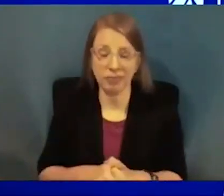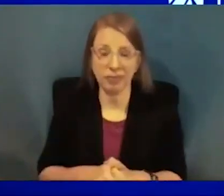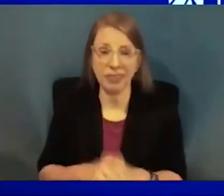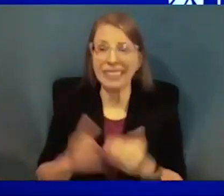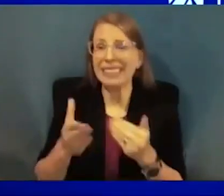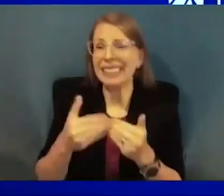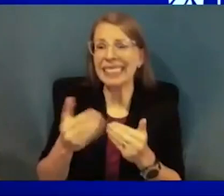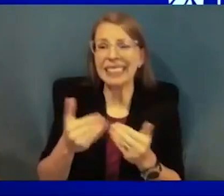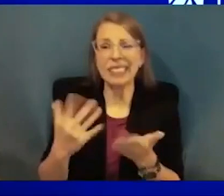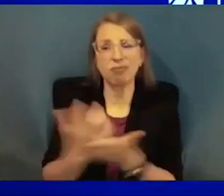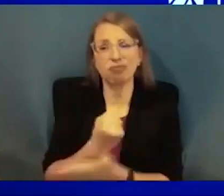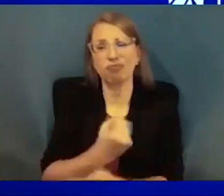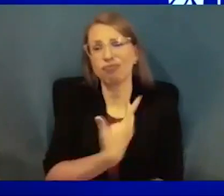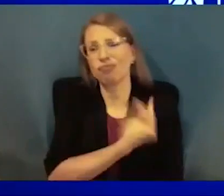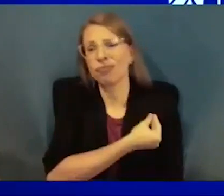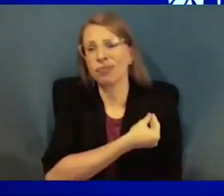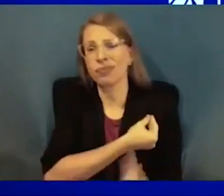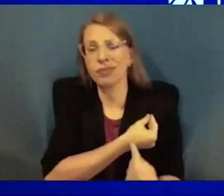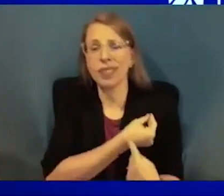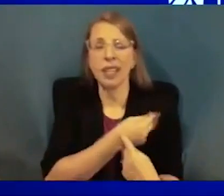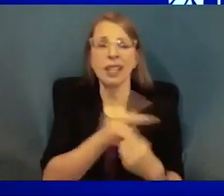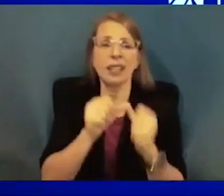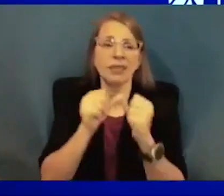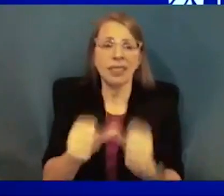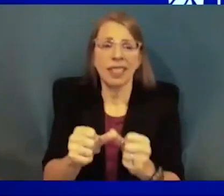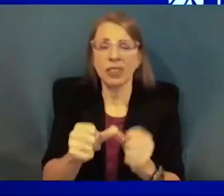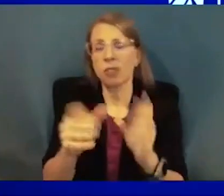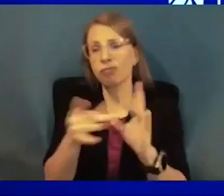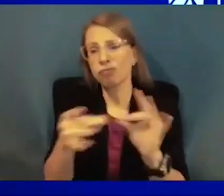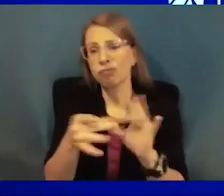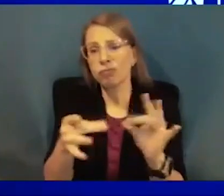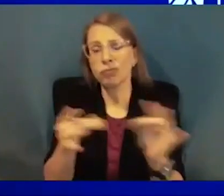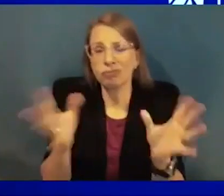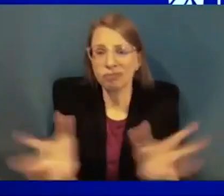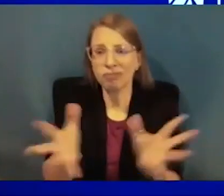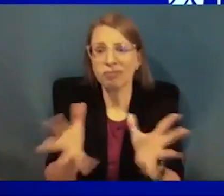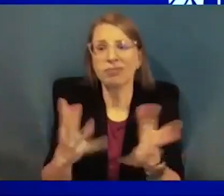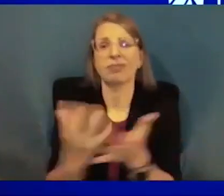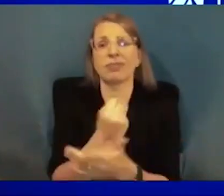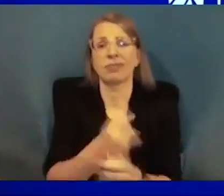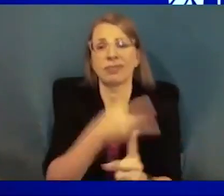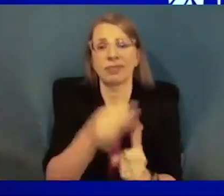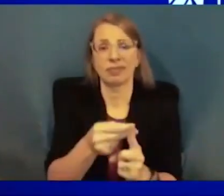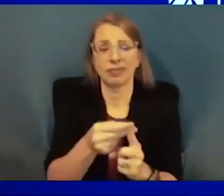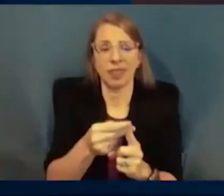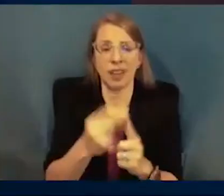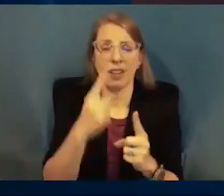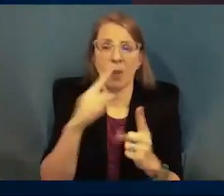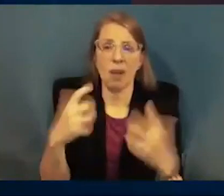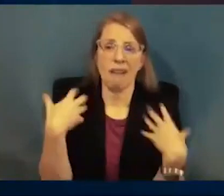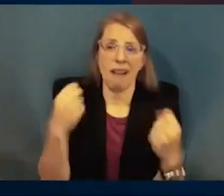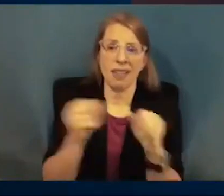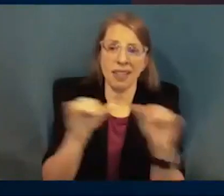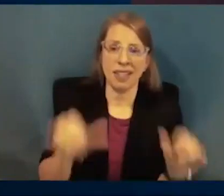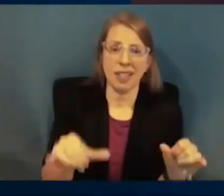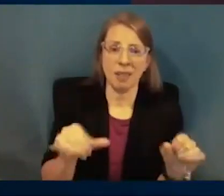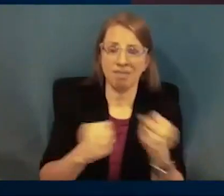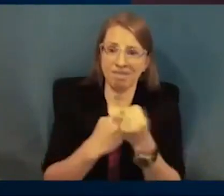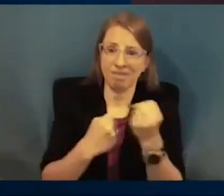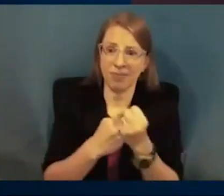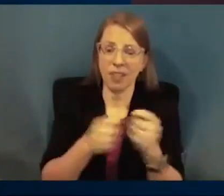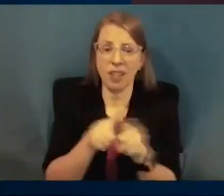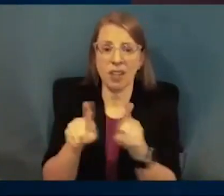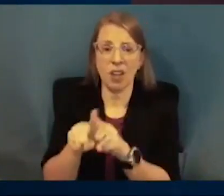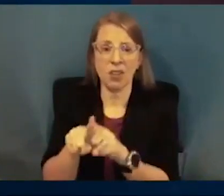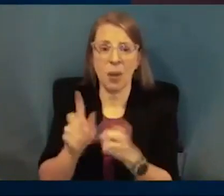just continue to have to give that message as a health system, as a medical and science community. Yeah, those long hauler stories are scary. We're